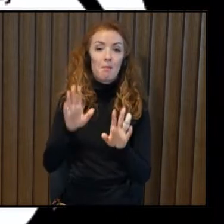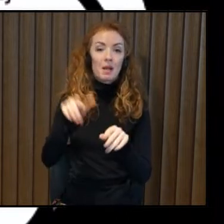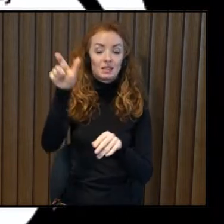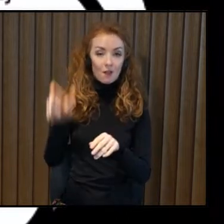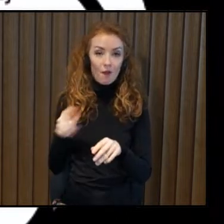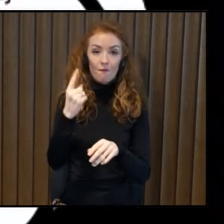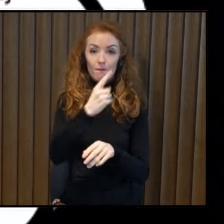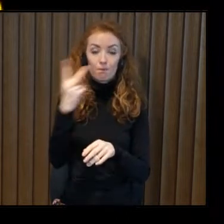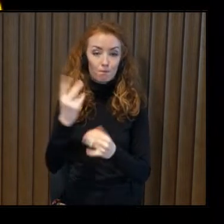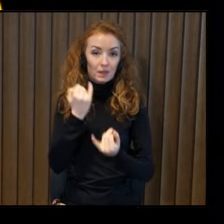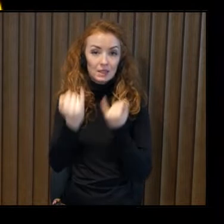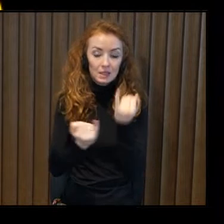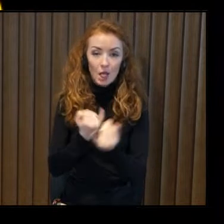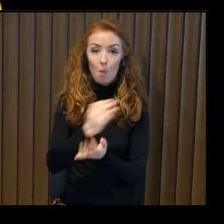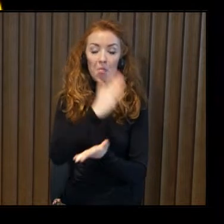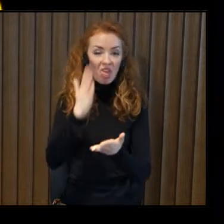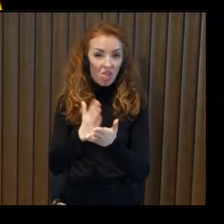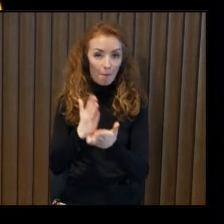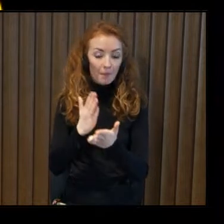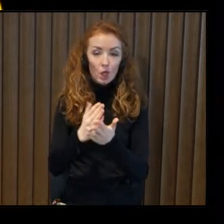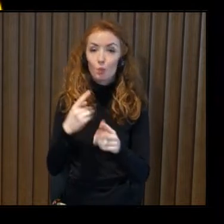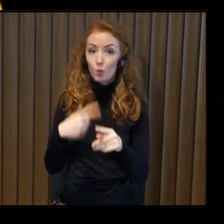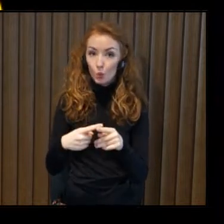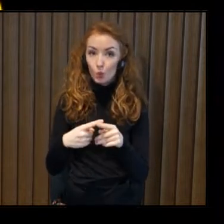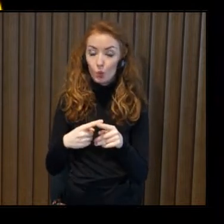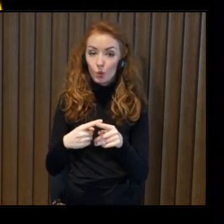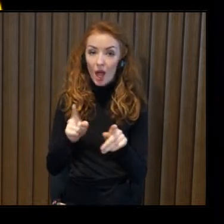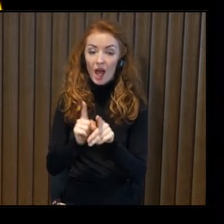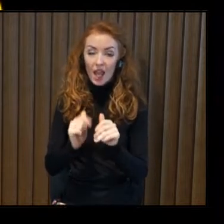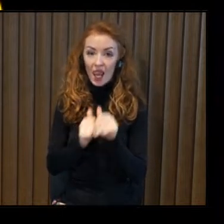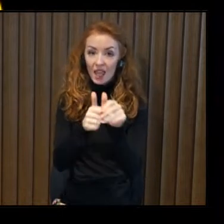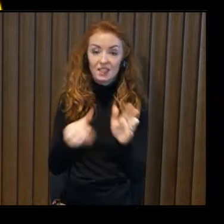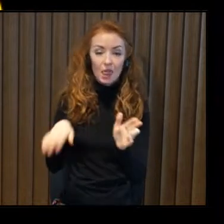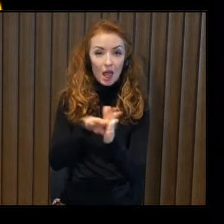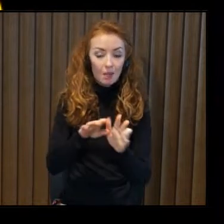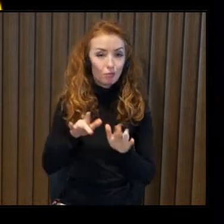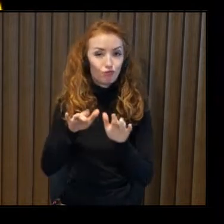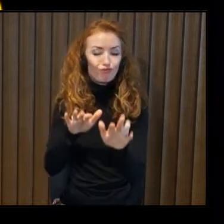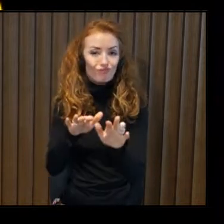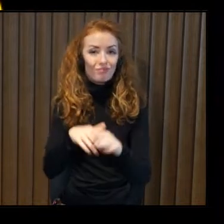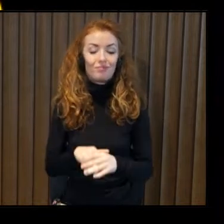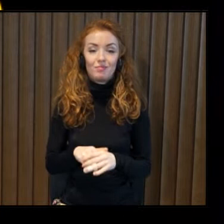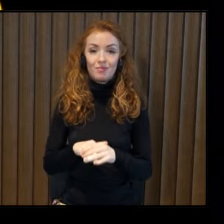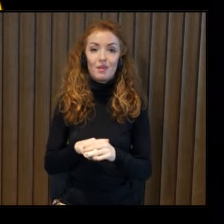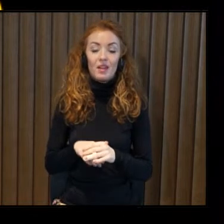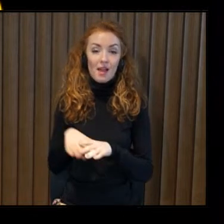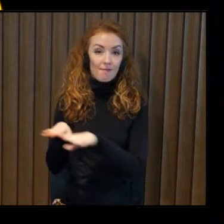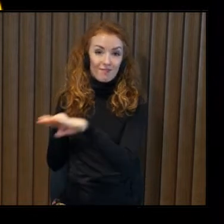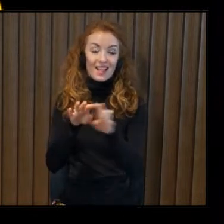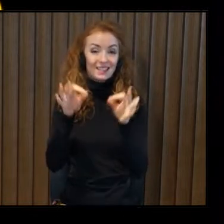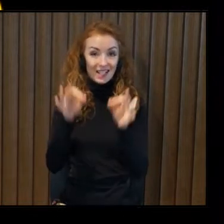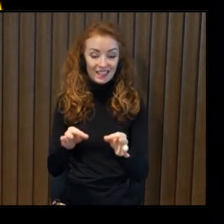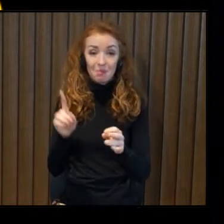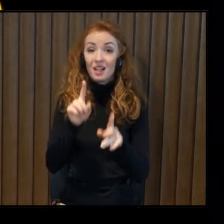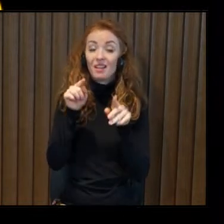some idea what we're talking about. Social equality is one of those things we all kind of get, but I think it's worth pointing out